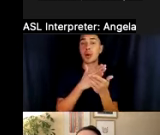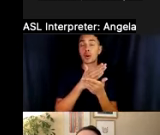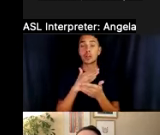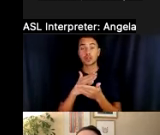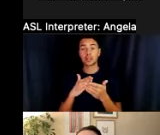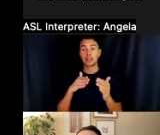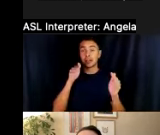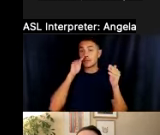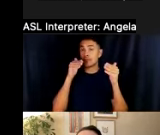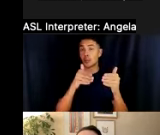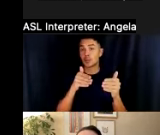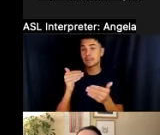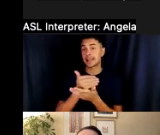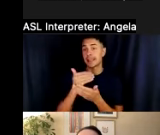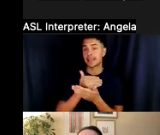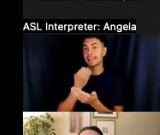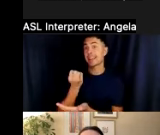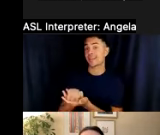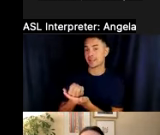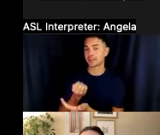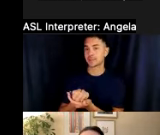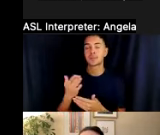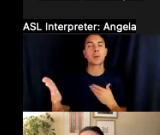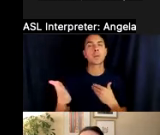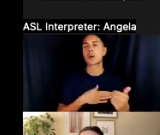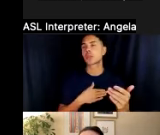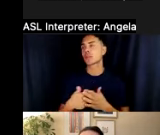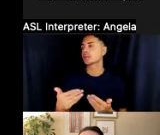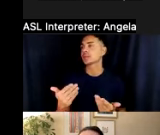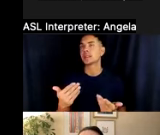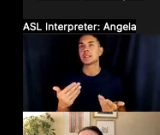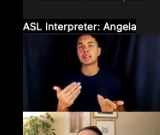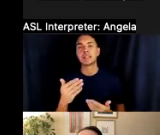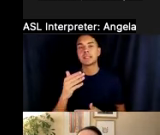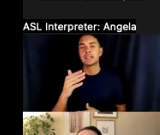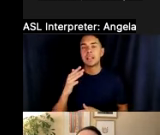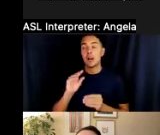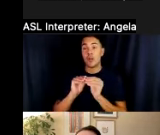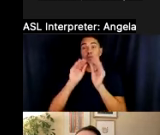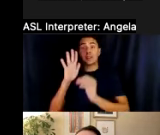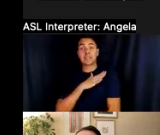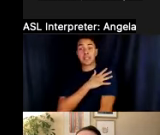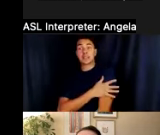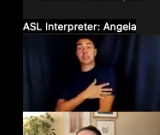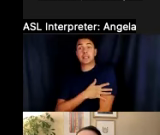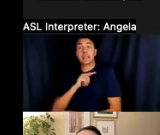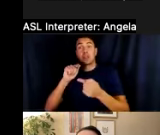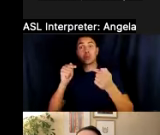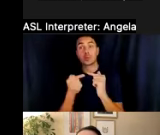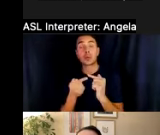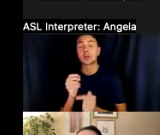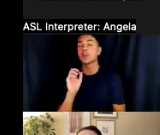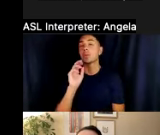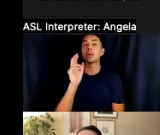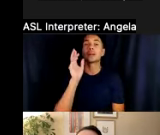geared towards collecting that evidence. So whether or not there is visible external injury, whether or not the survivor is